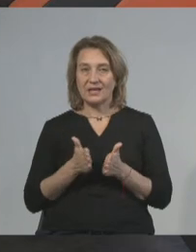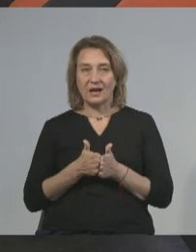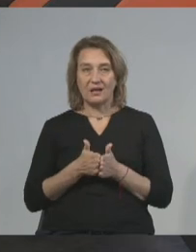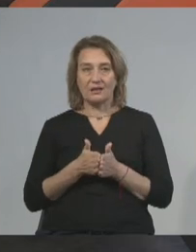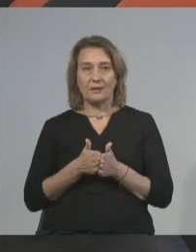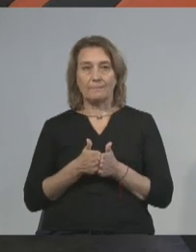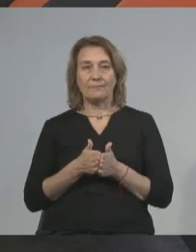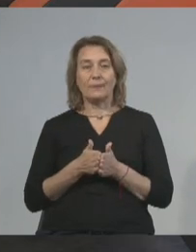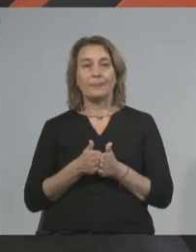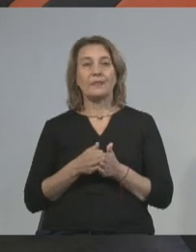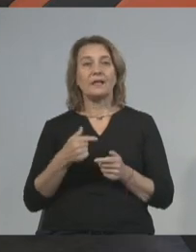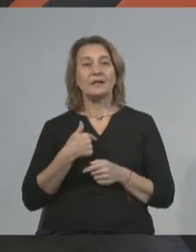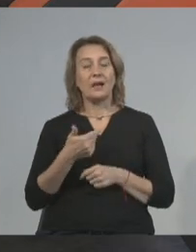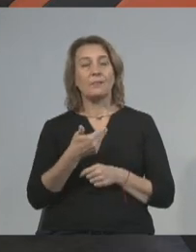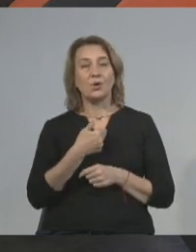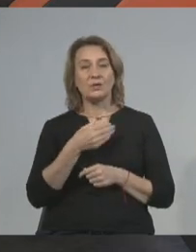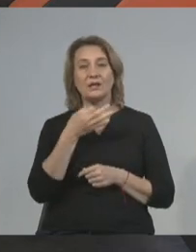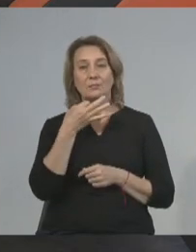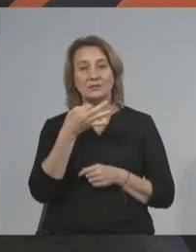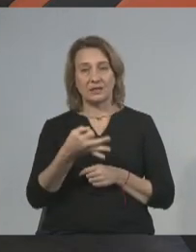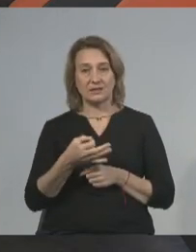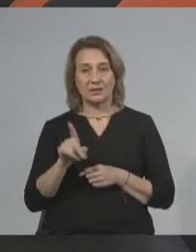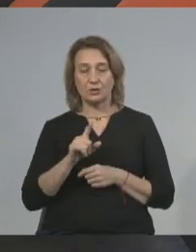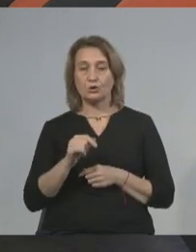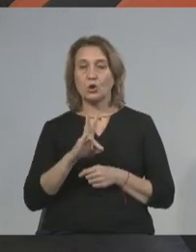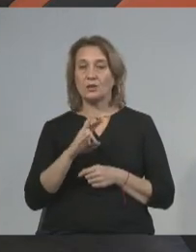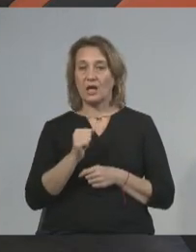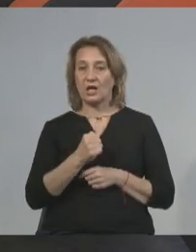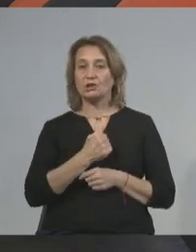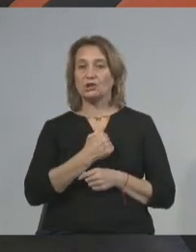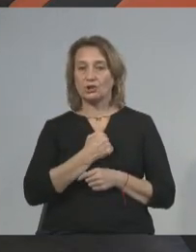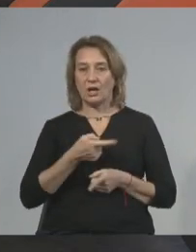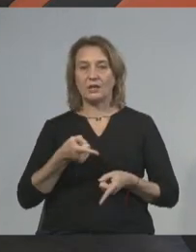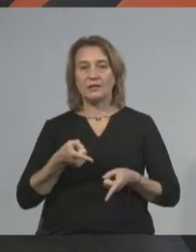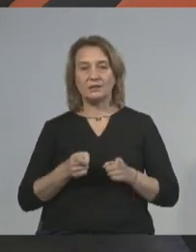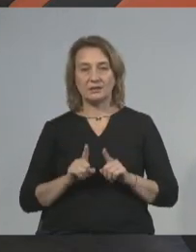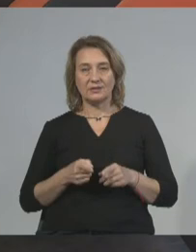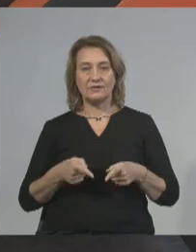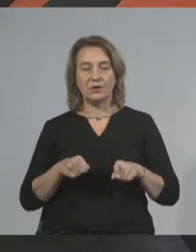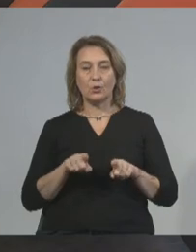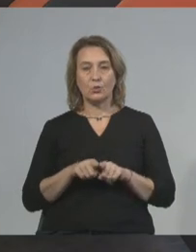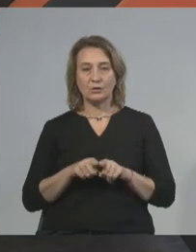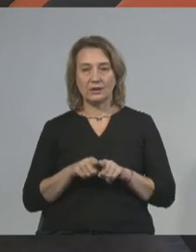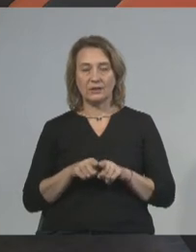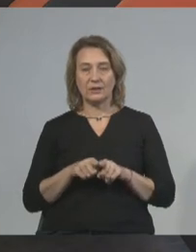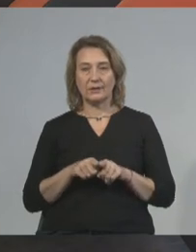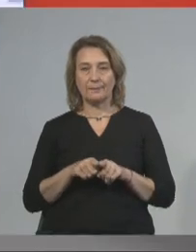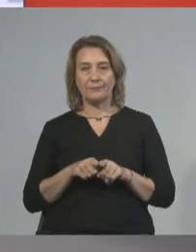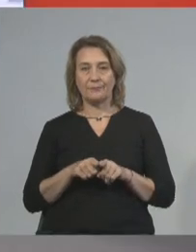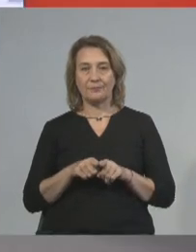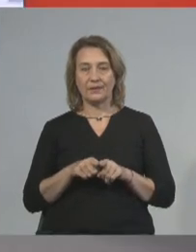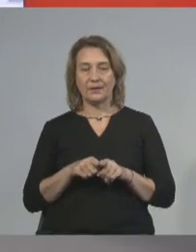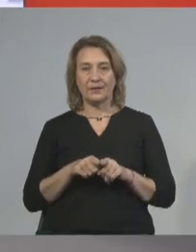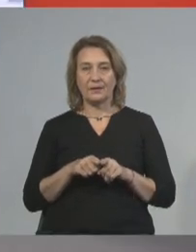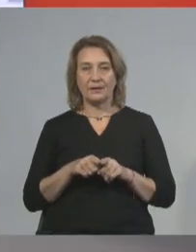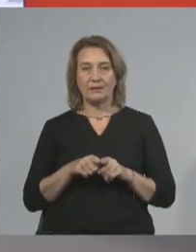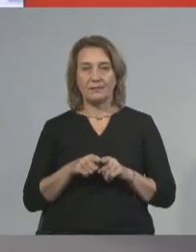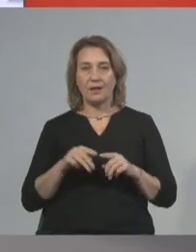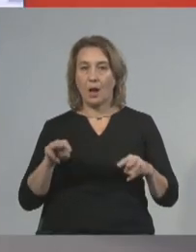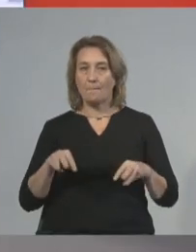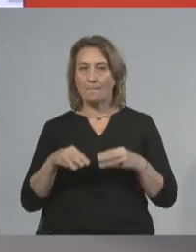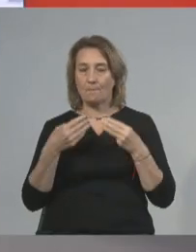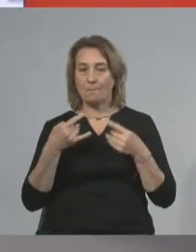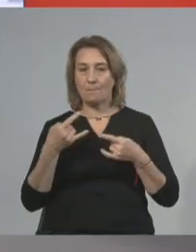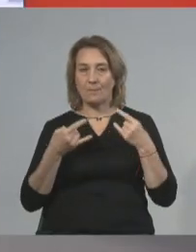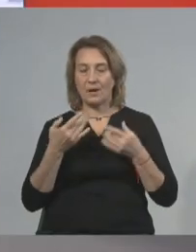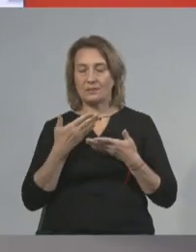when it's within concrete answers it seems i would like to say that unfortunately we don't have obvious medias like that who